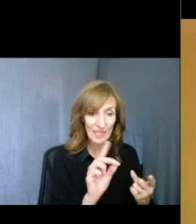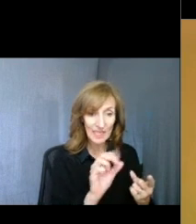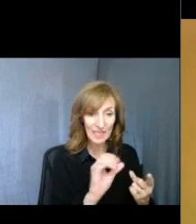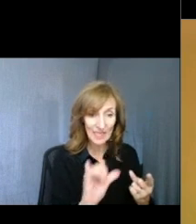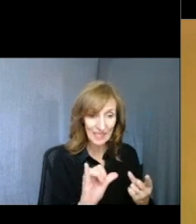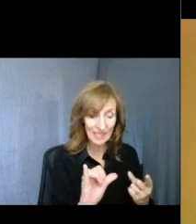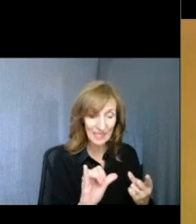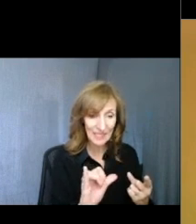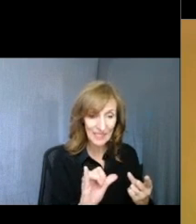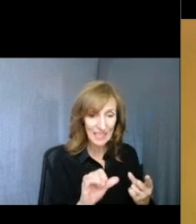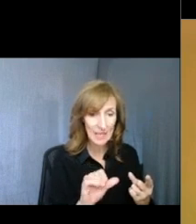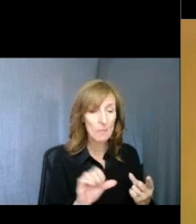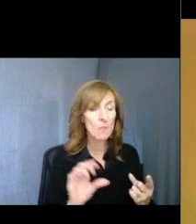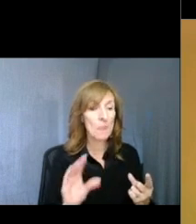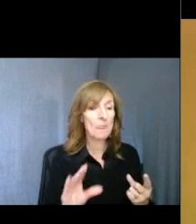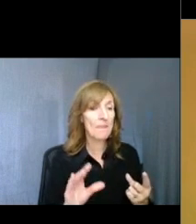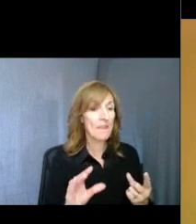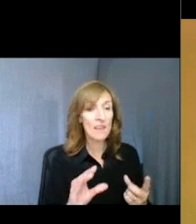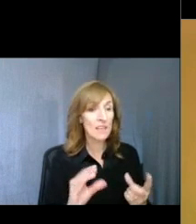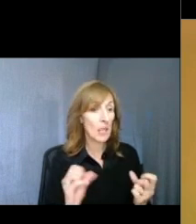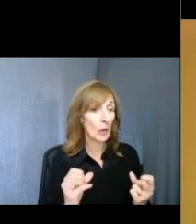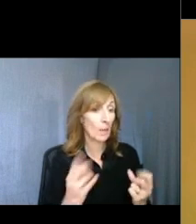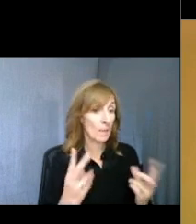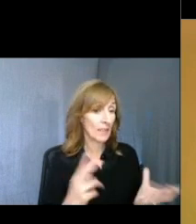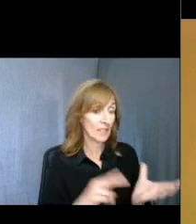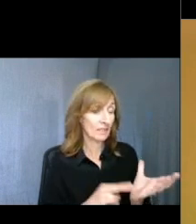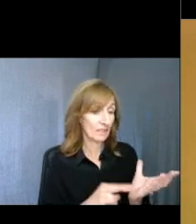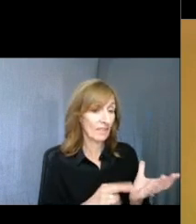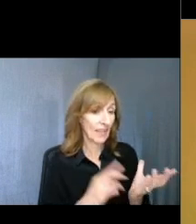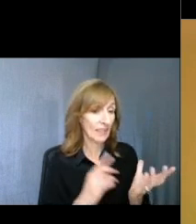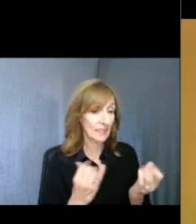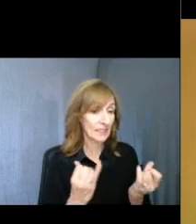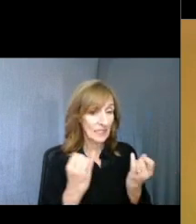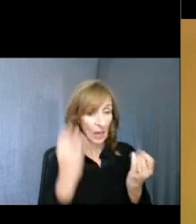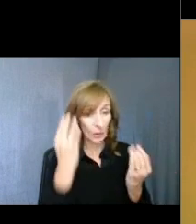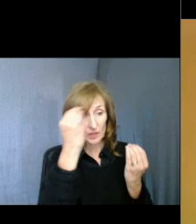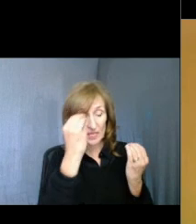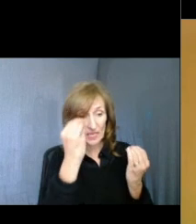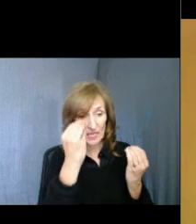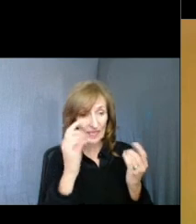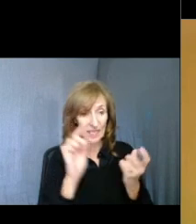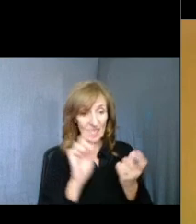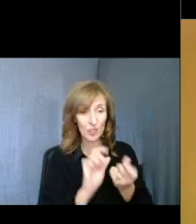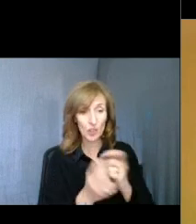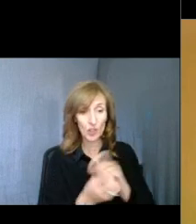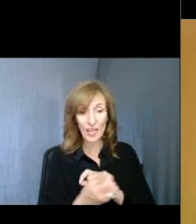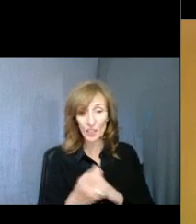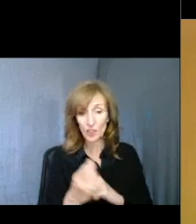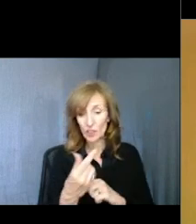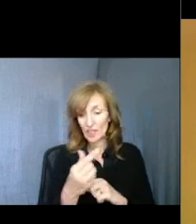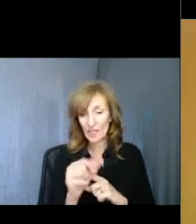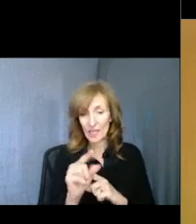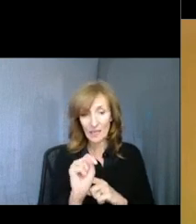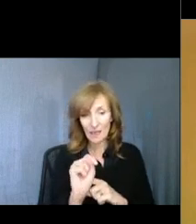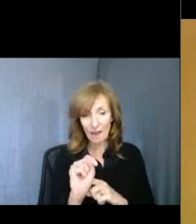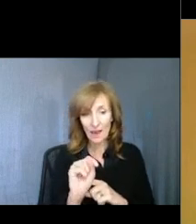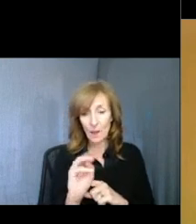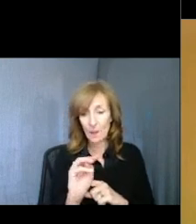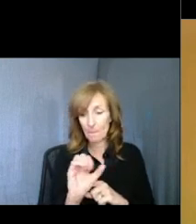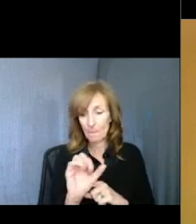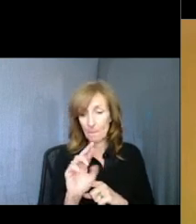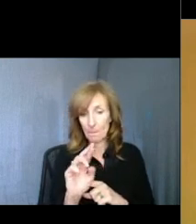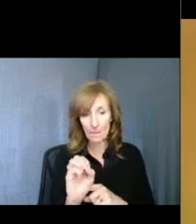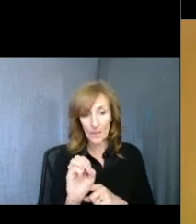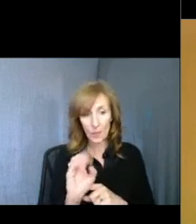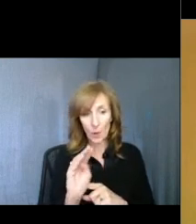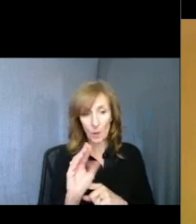Quimby may mention this as well, that there might be a link to changes in the gut microbiome over time that influence the kidney